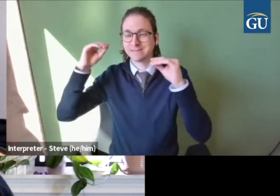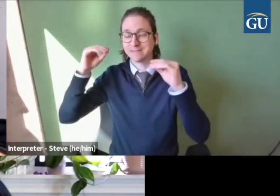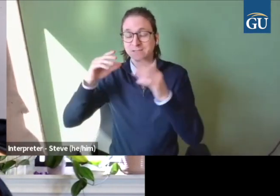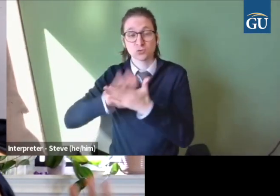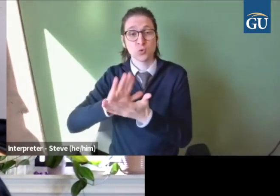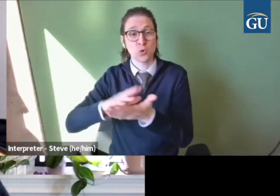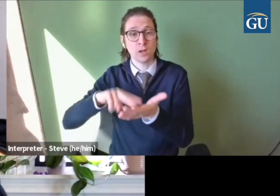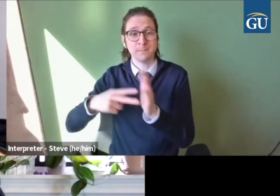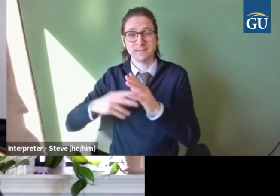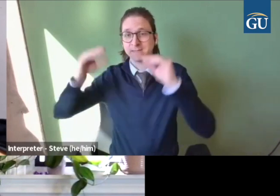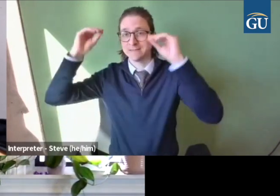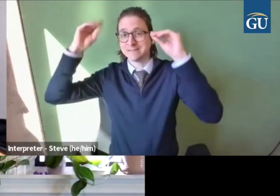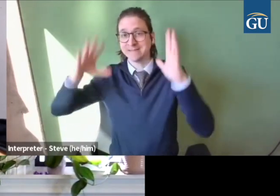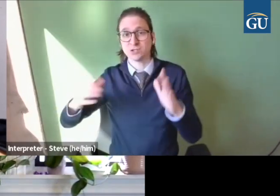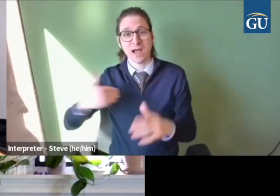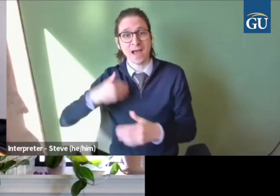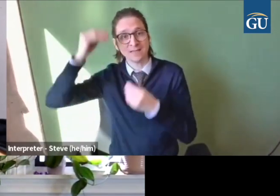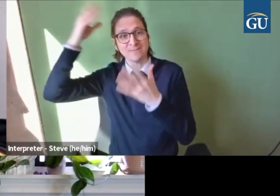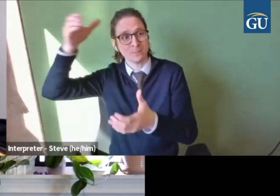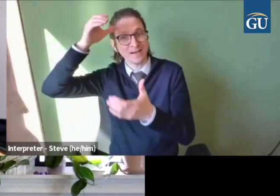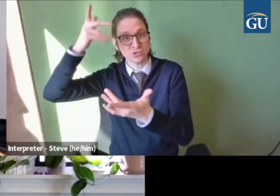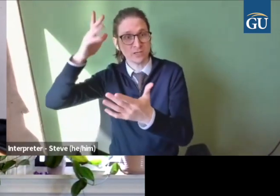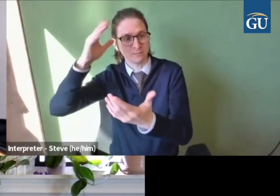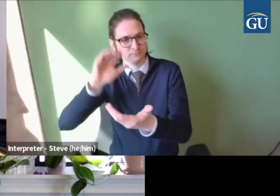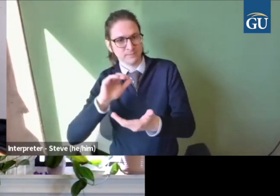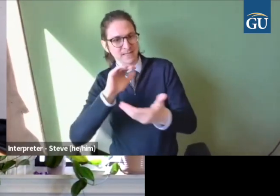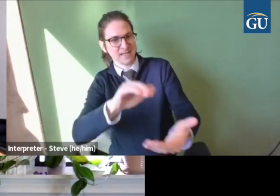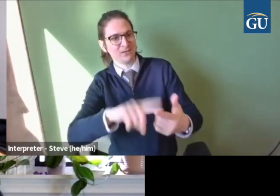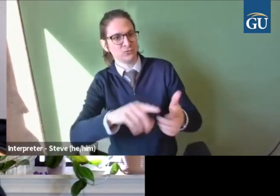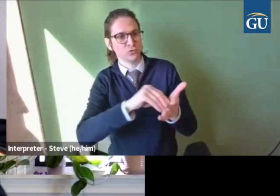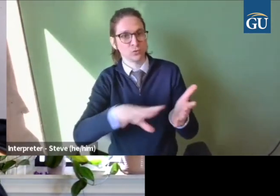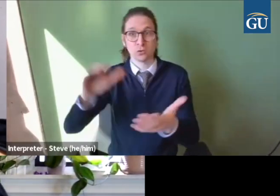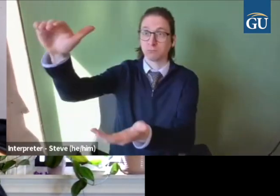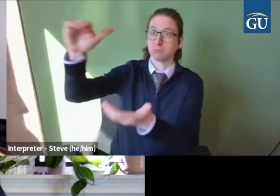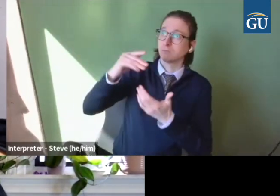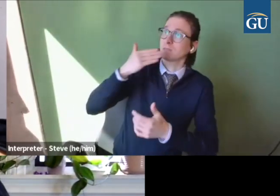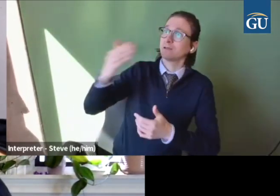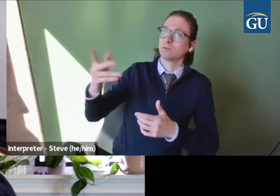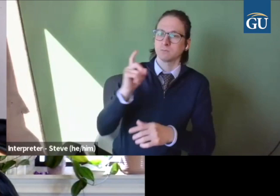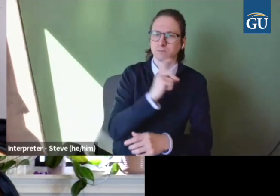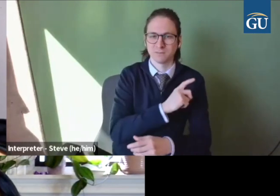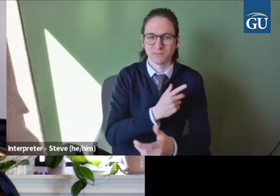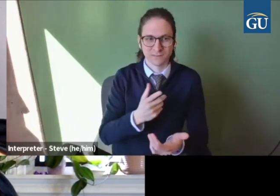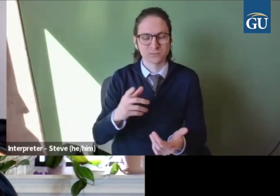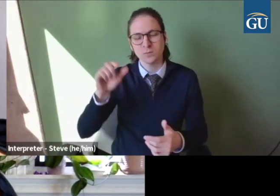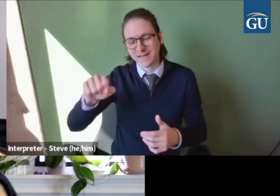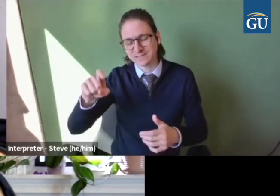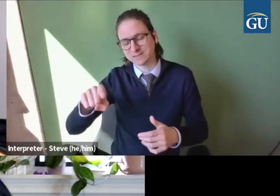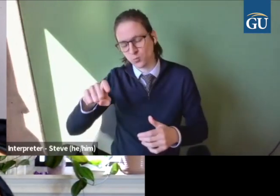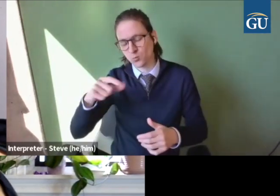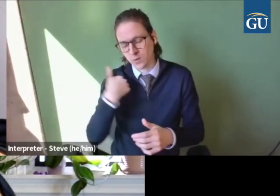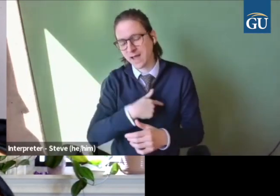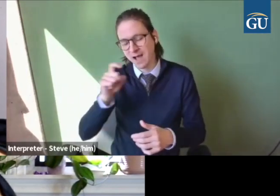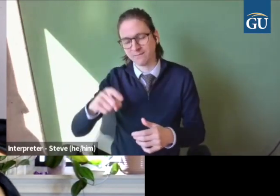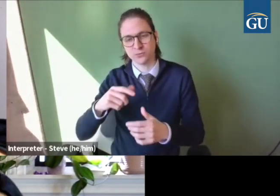we give it one to the other. Yes, you have to be able to effectively transmit information, but the bigger question is, what